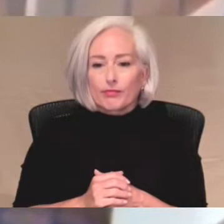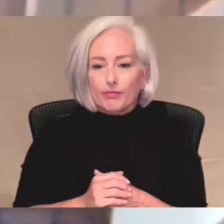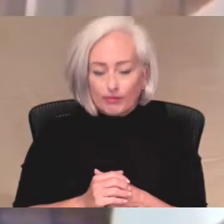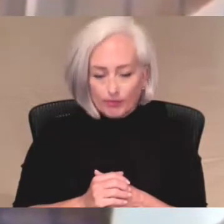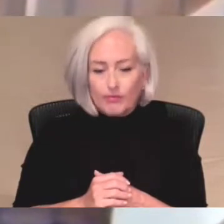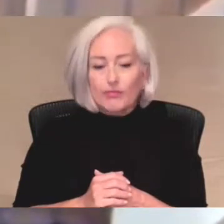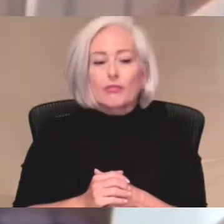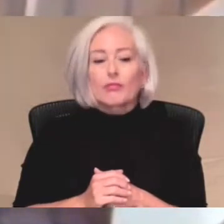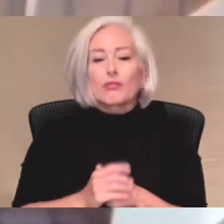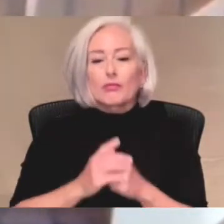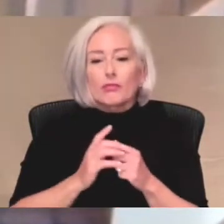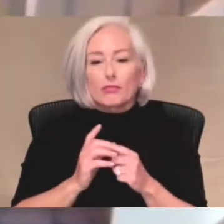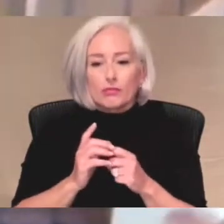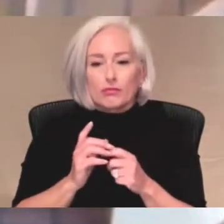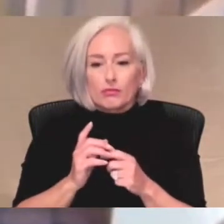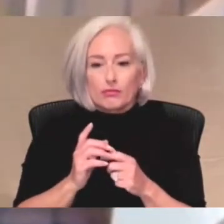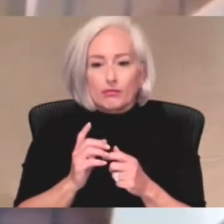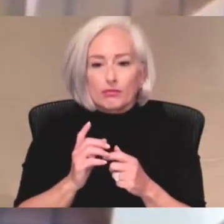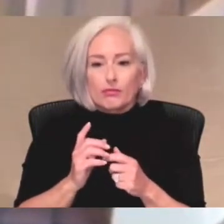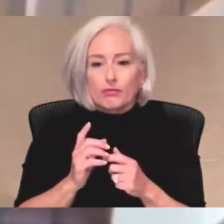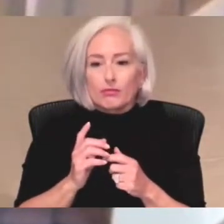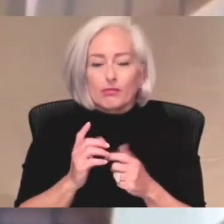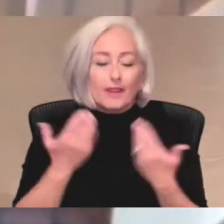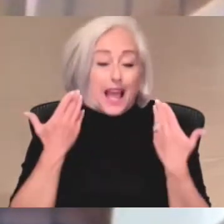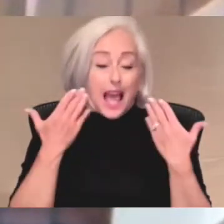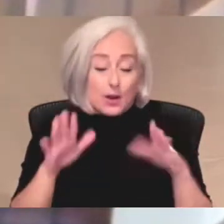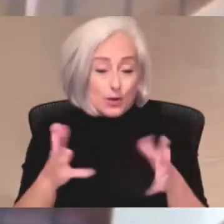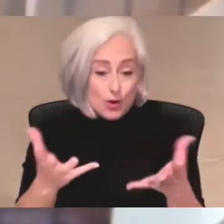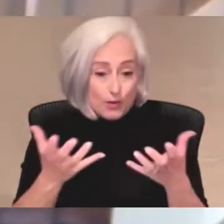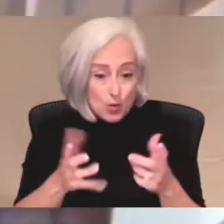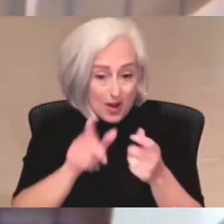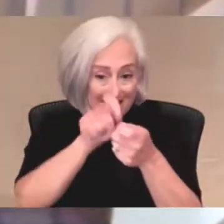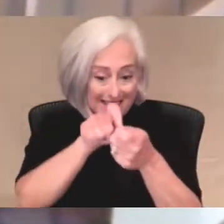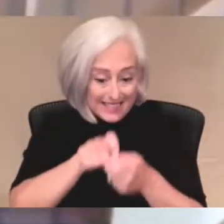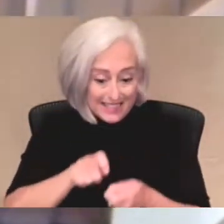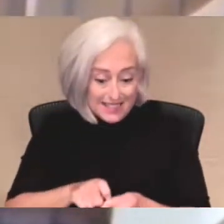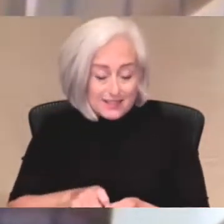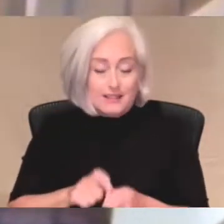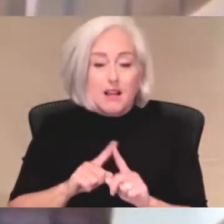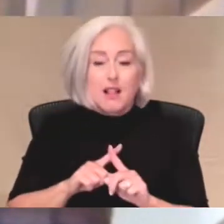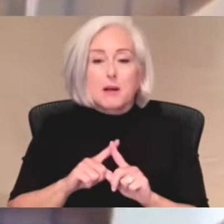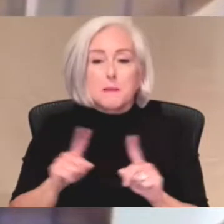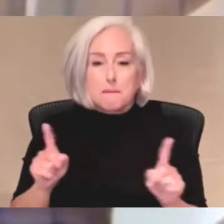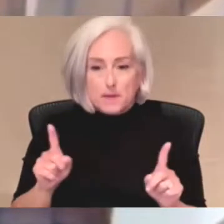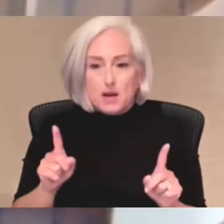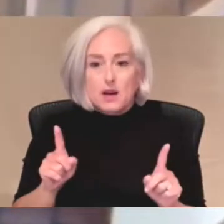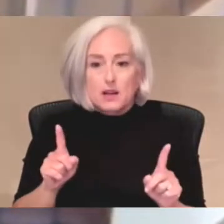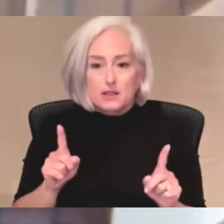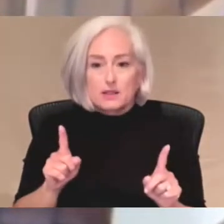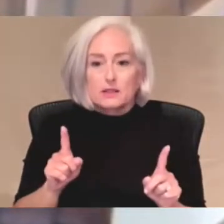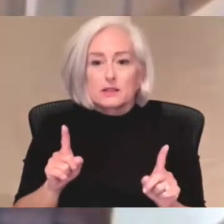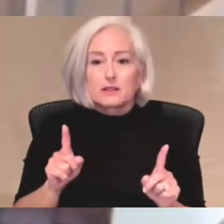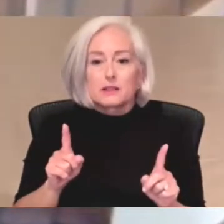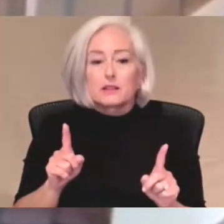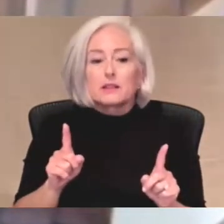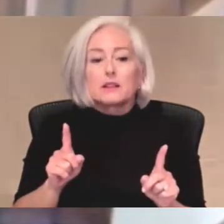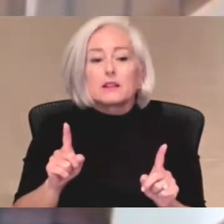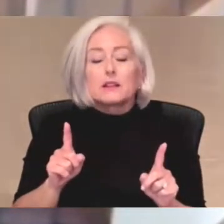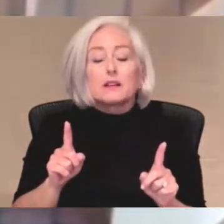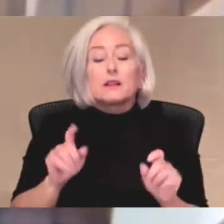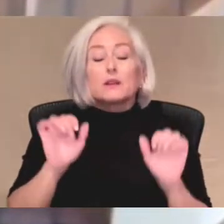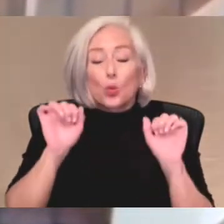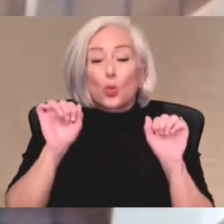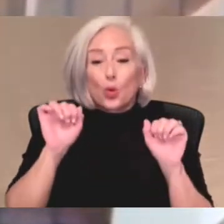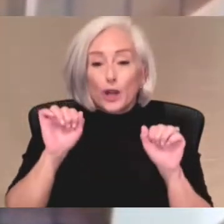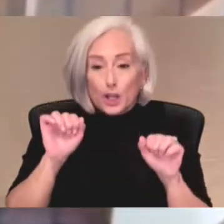going over to, I don't know if you want me to go into detail, but we were able to go in